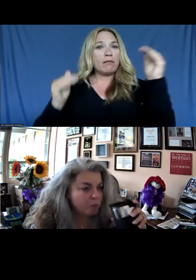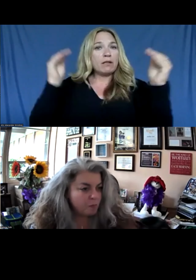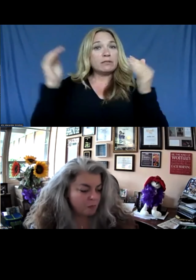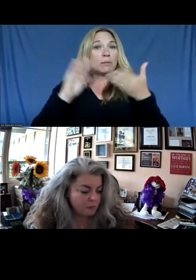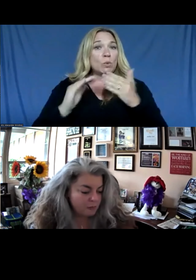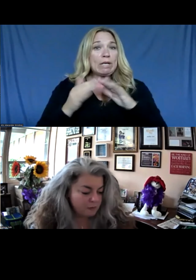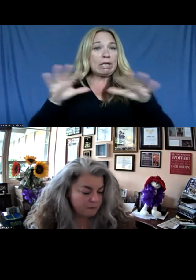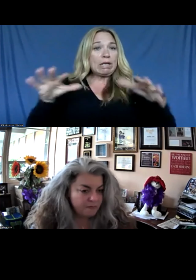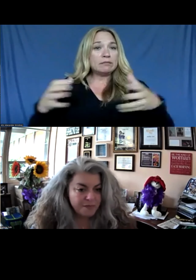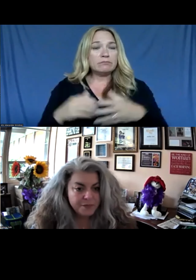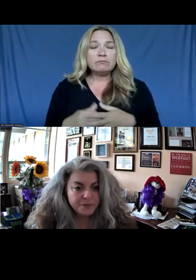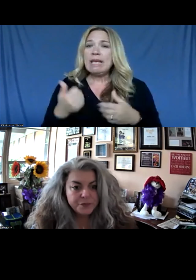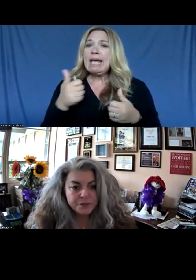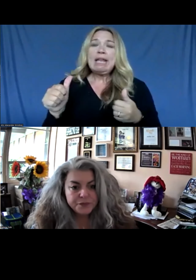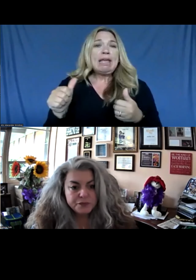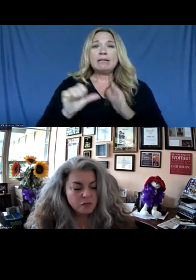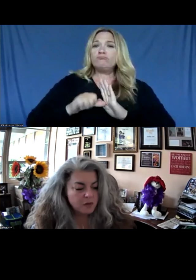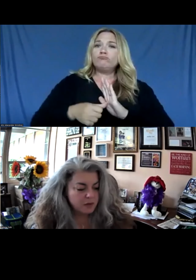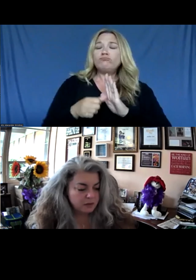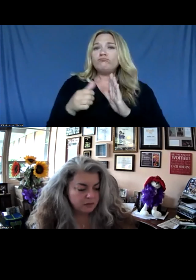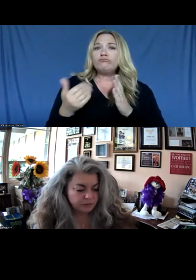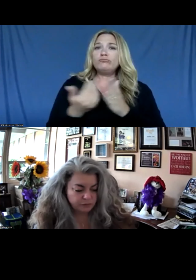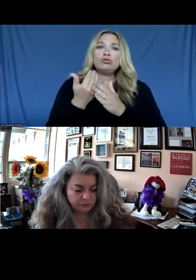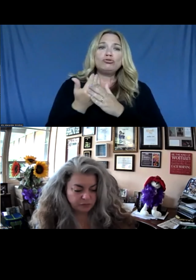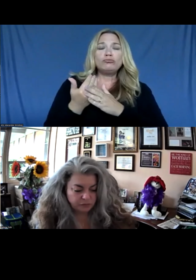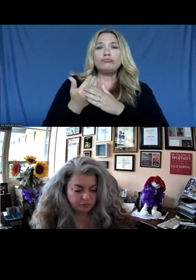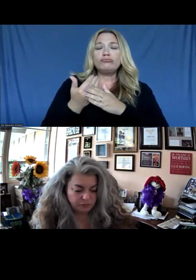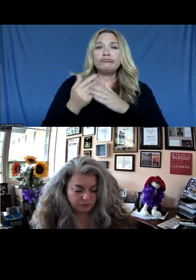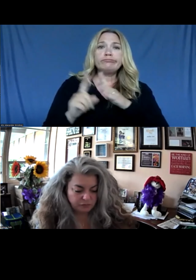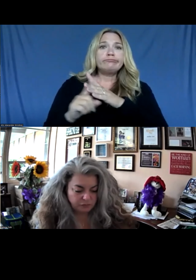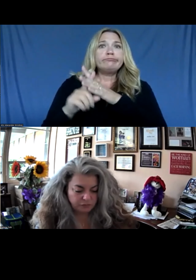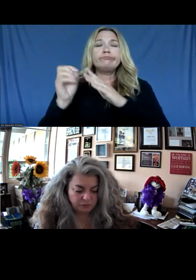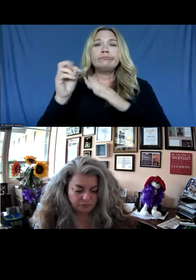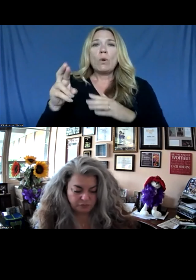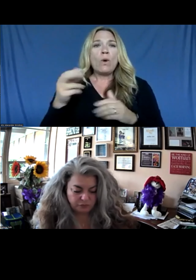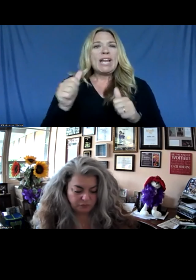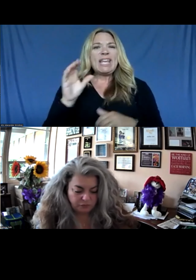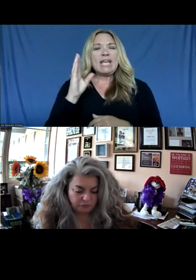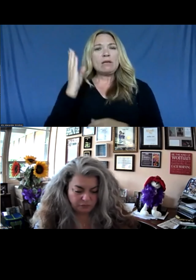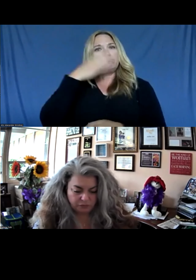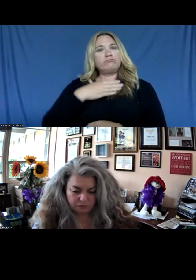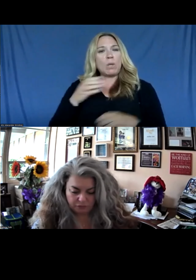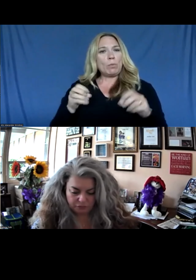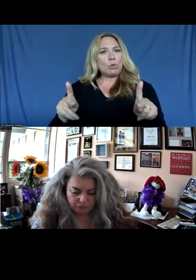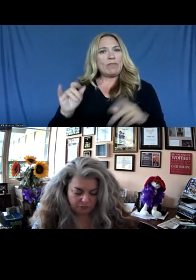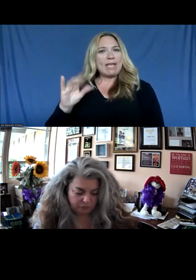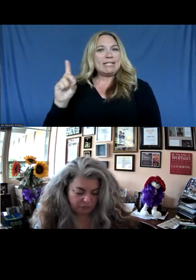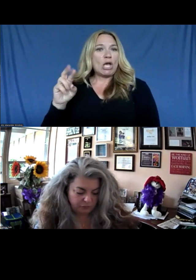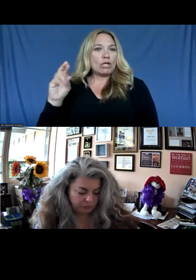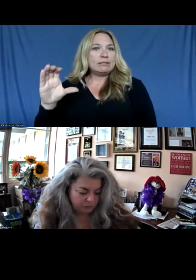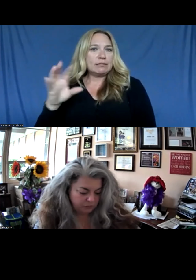any highlights you want to share? And sort of to follow up on that, are there any missed opportunities that DRC is talking about or